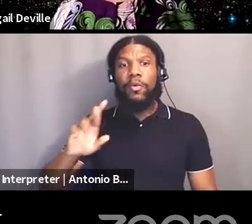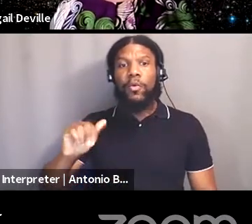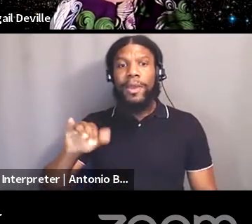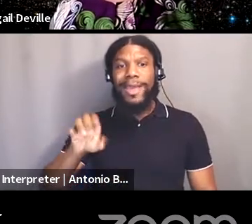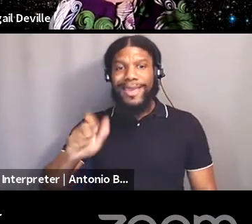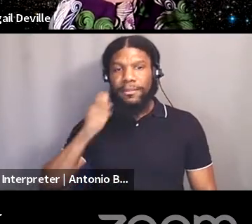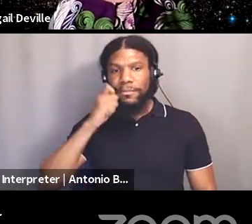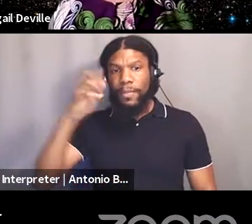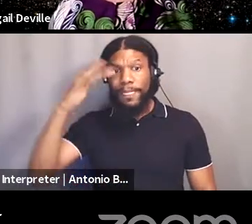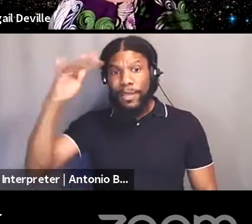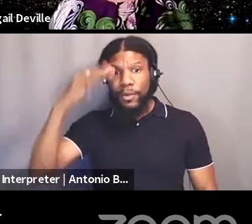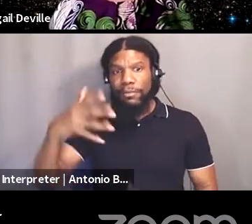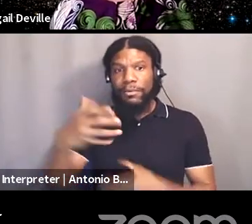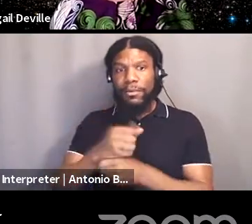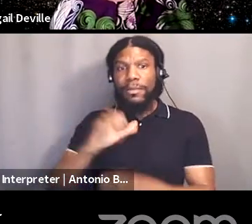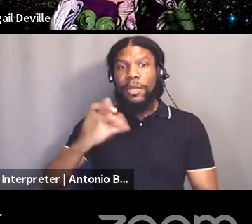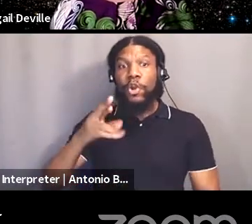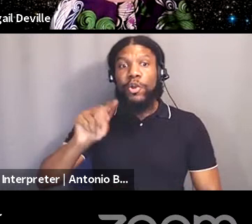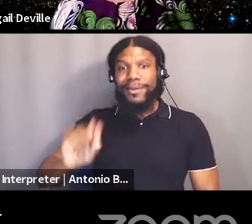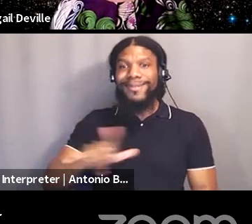Christie. And that's a very